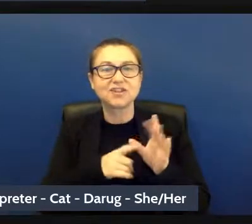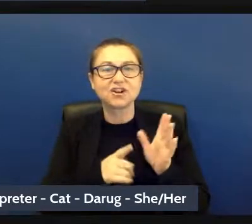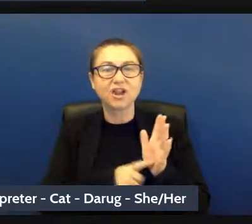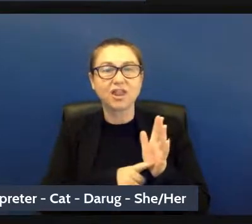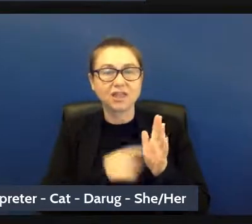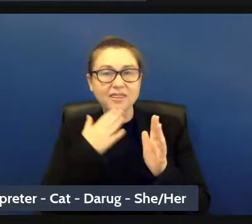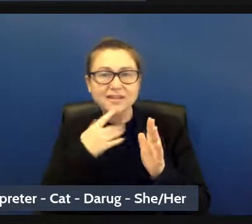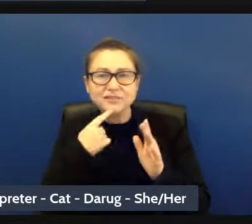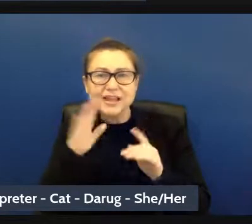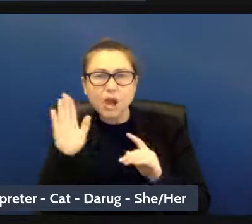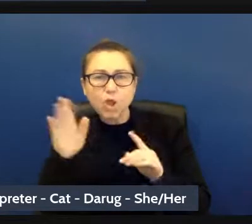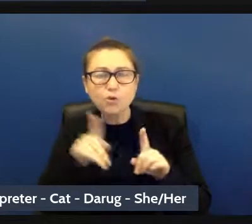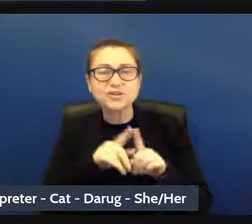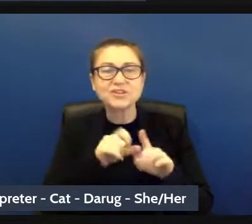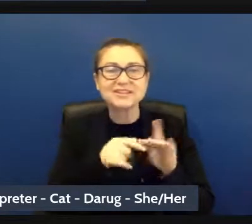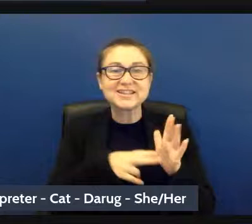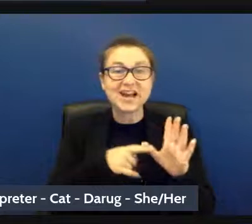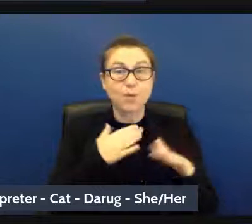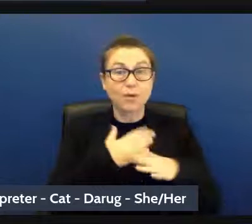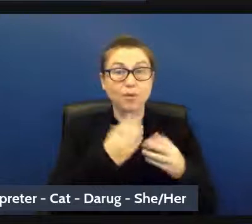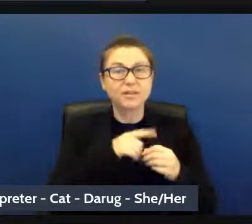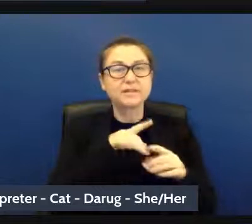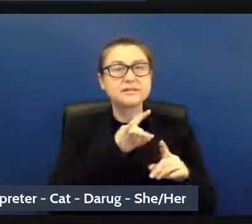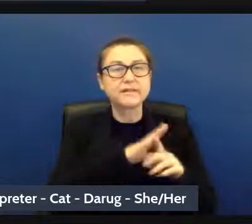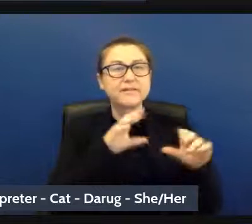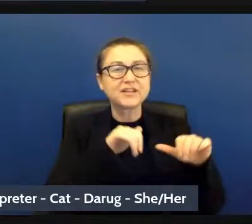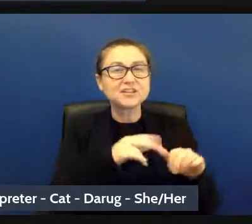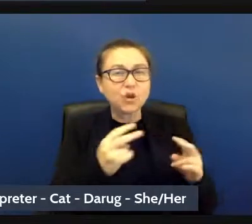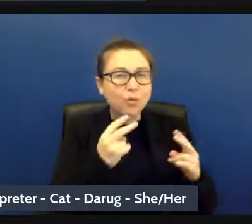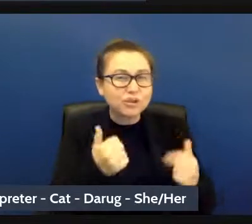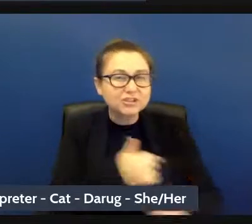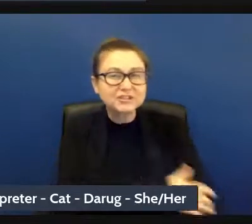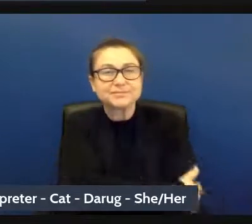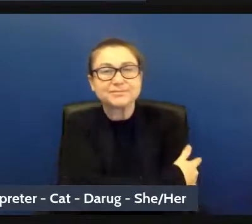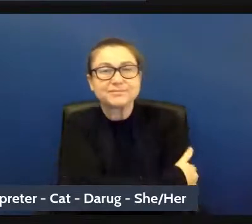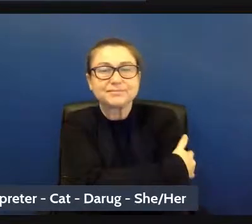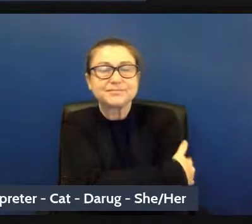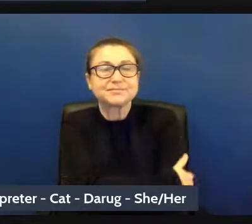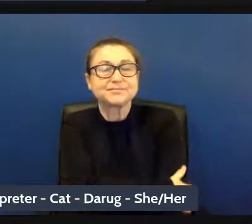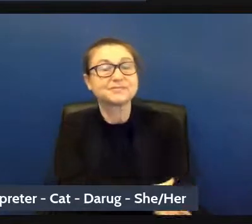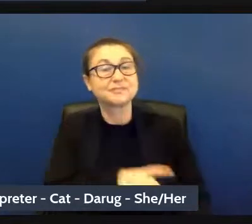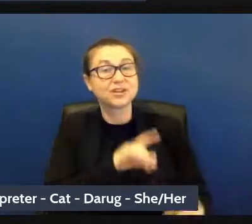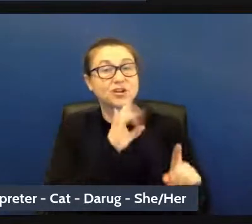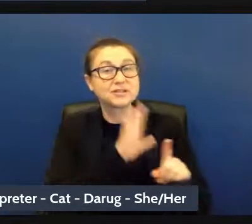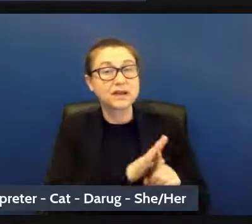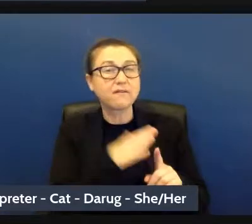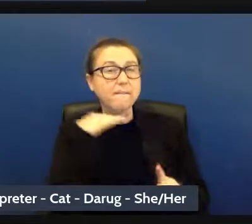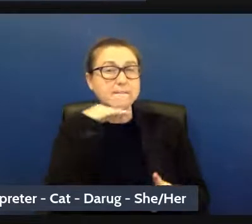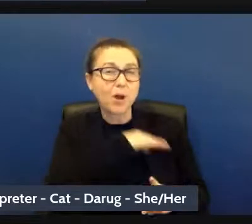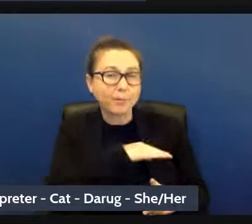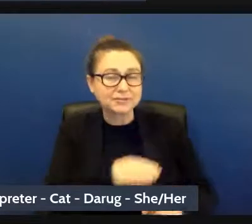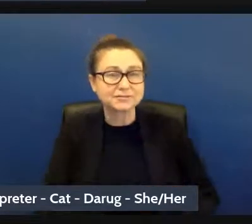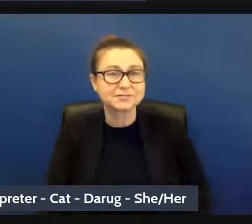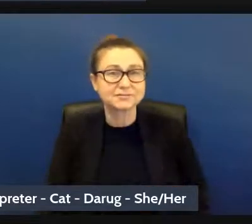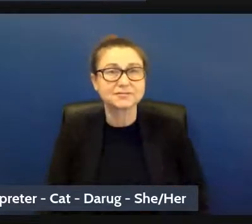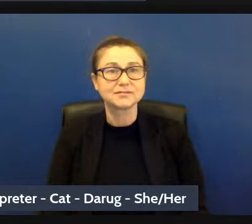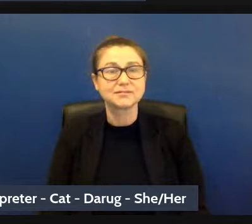And also Dina, who we work with, who's a physio, is watching. She's coming in from Melbourne as well.